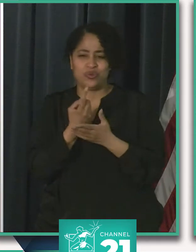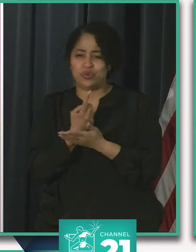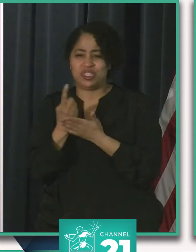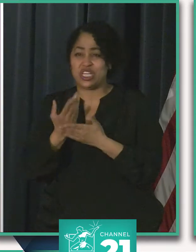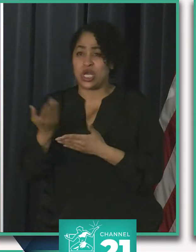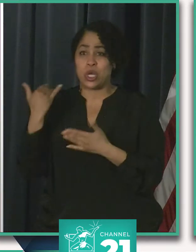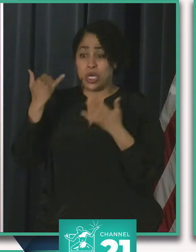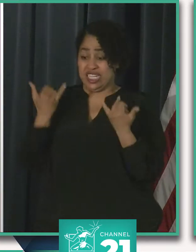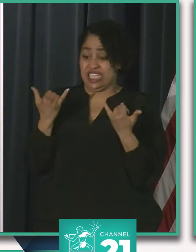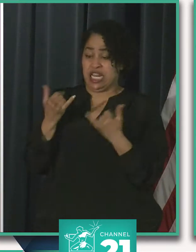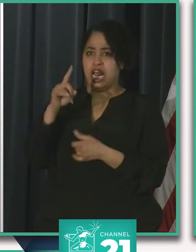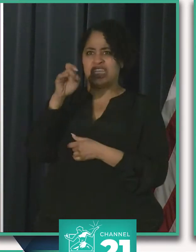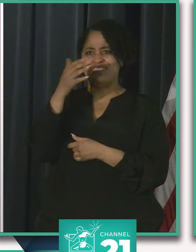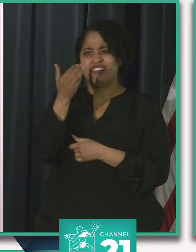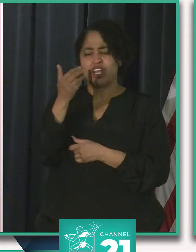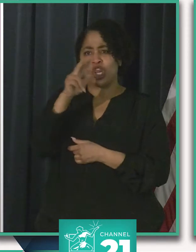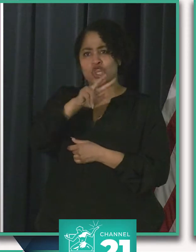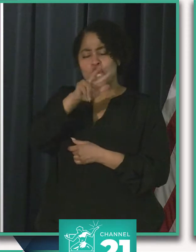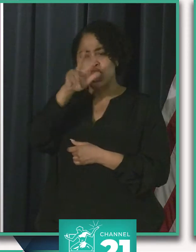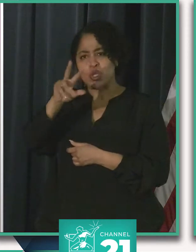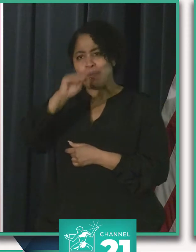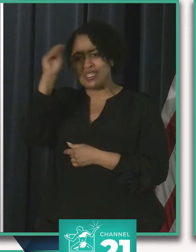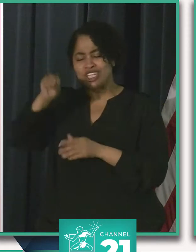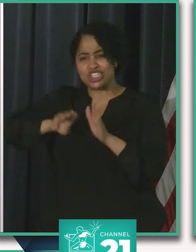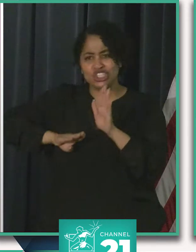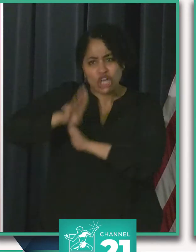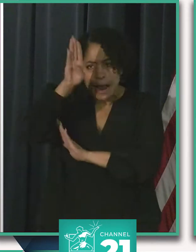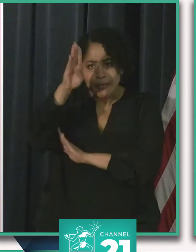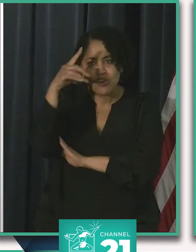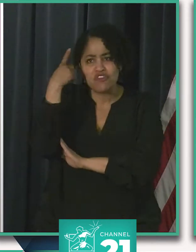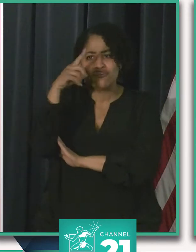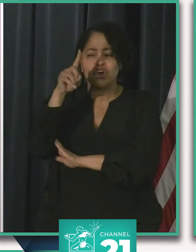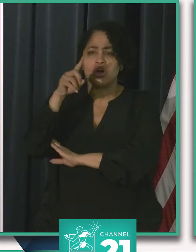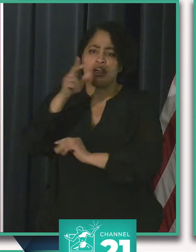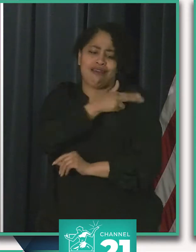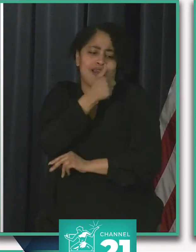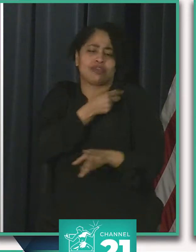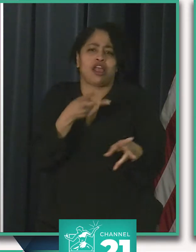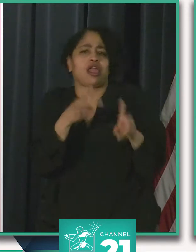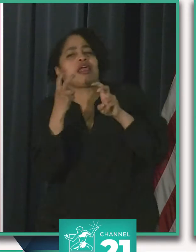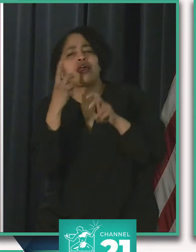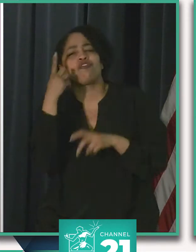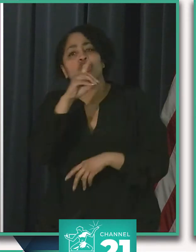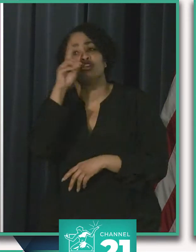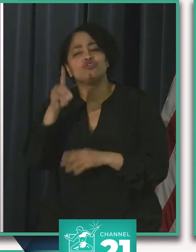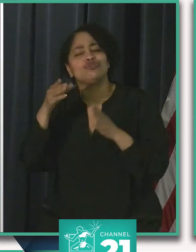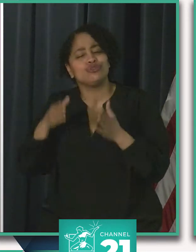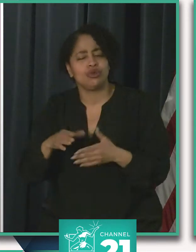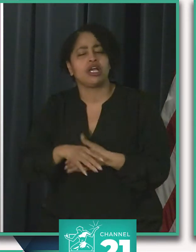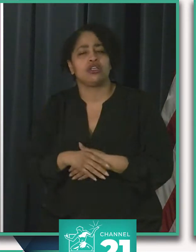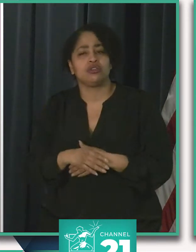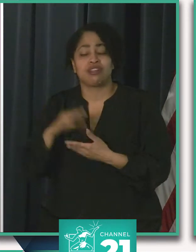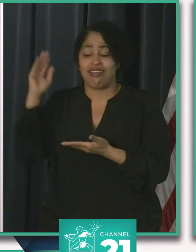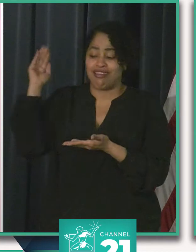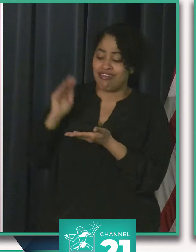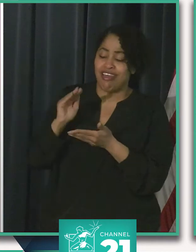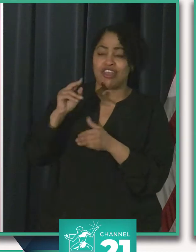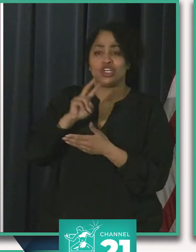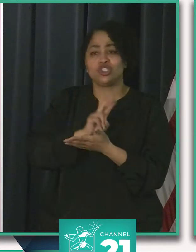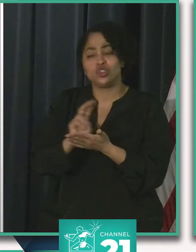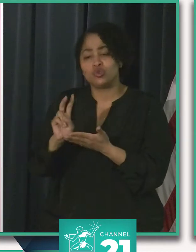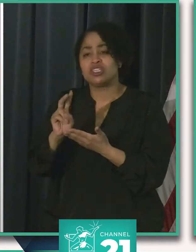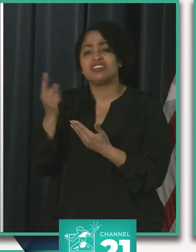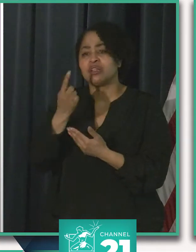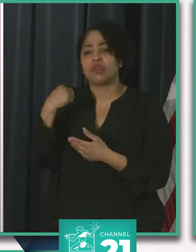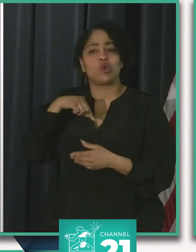115, a 33% jump in hospitalizations of Detroiters in less than 2 weeks is something that